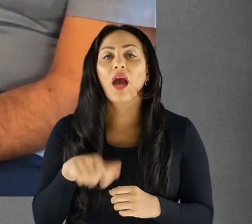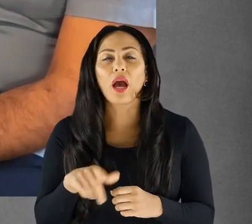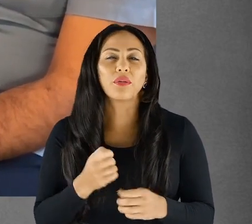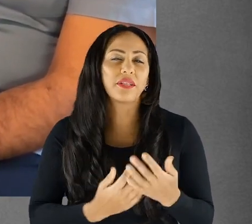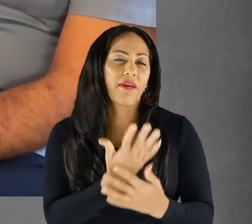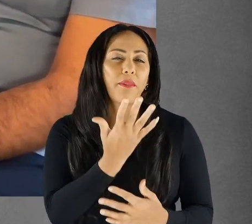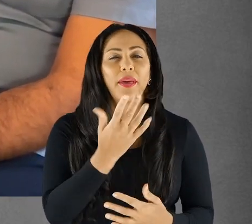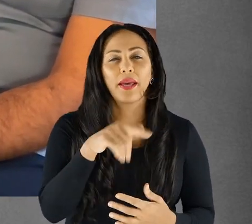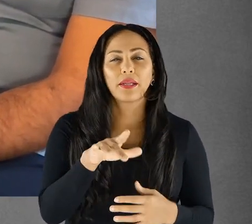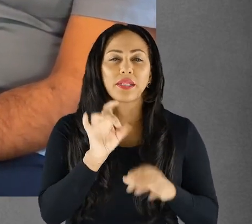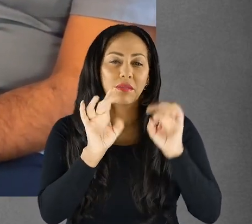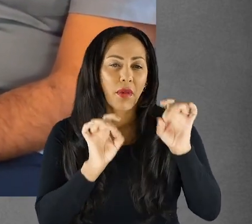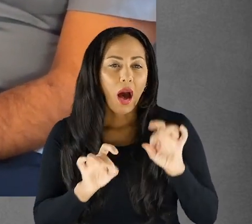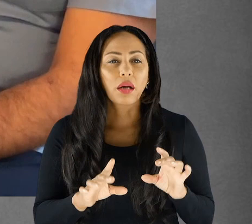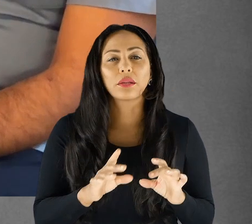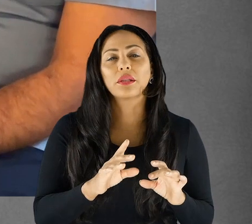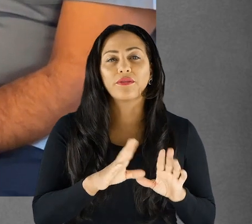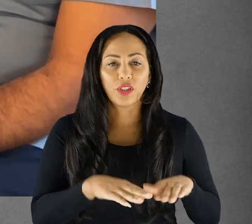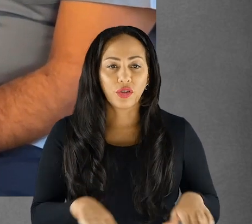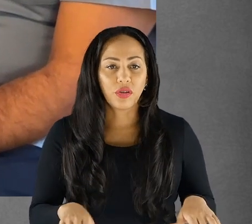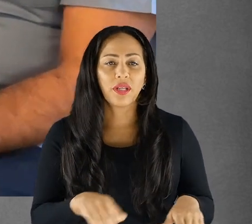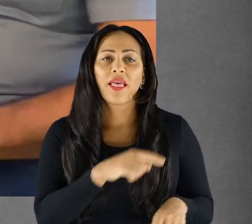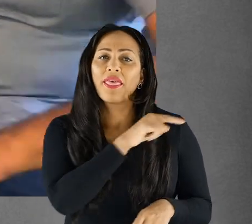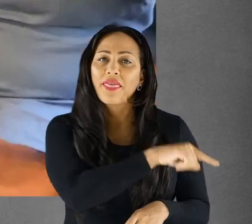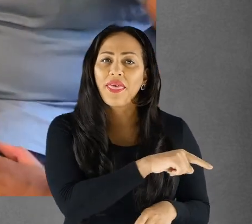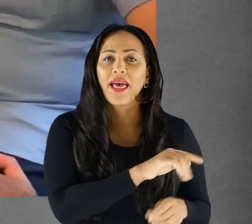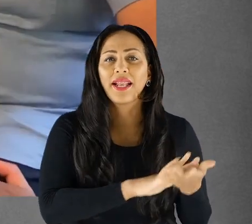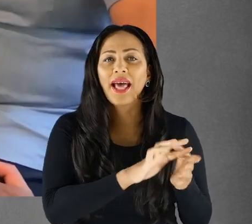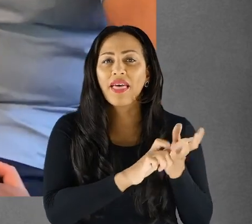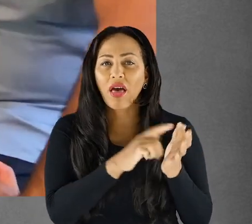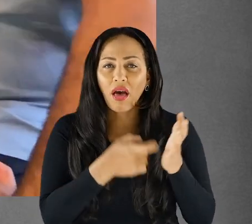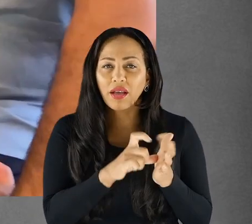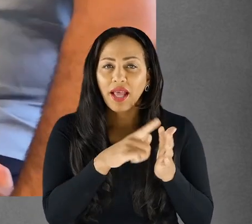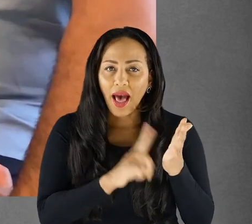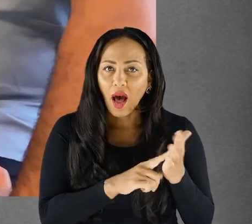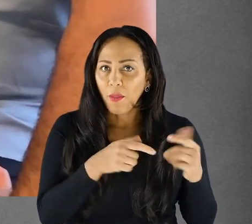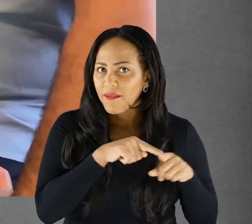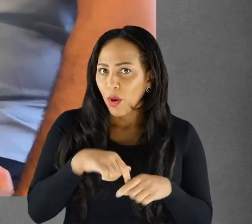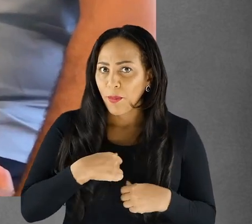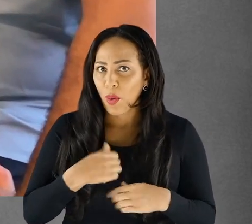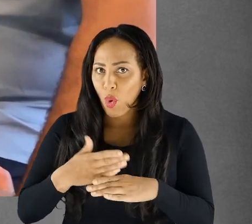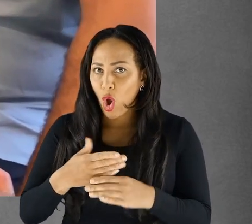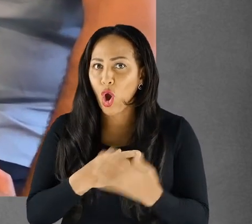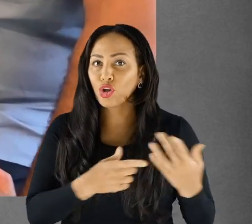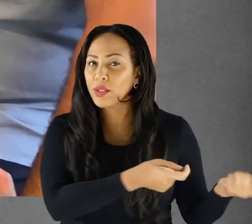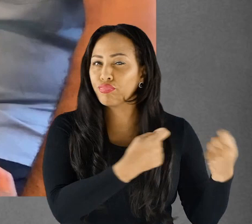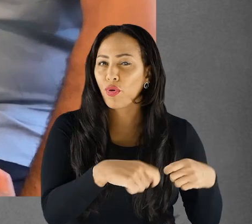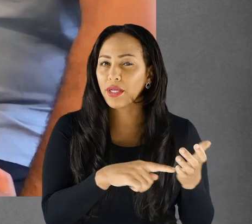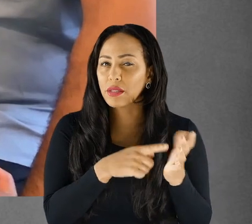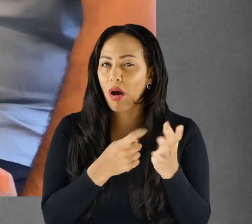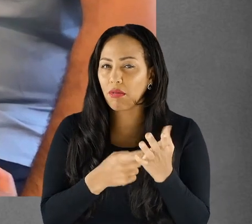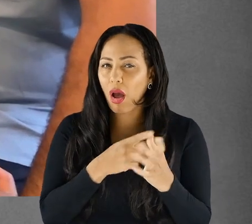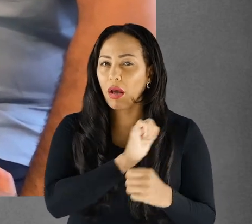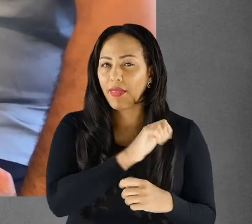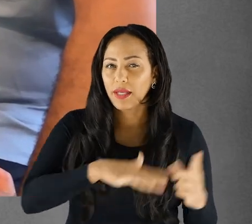Children, invitation from particularly like Adele at the Spark had been following my work and then sort of brought Tara into that. So there was quite a sort